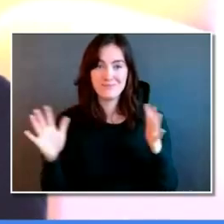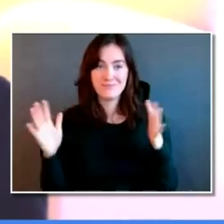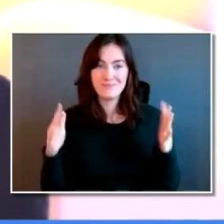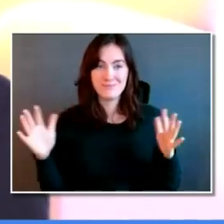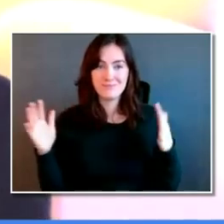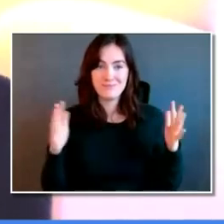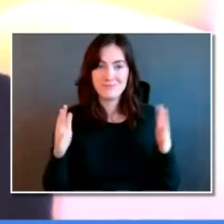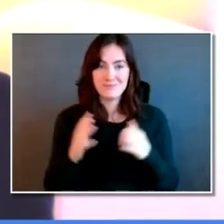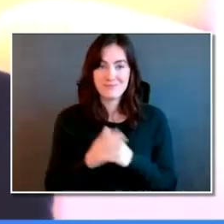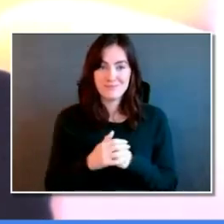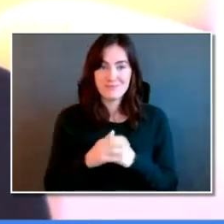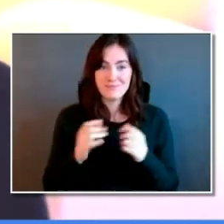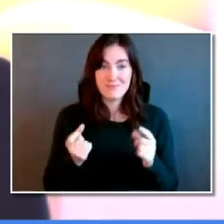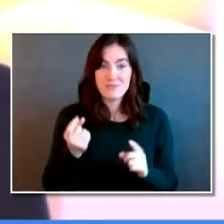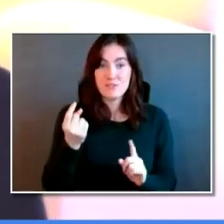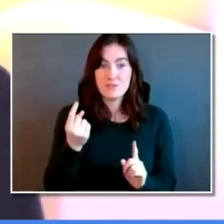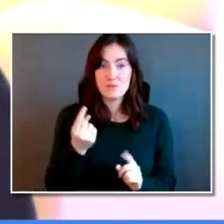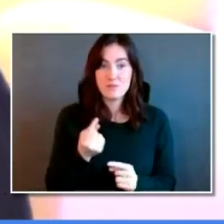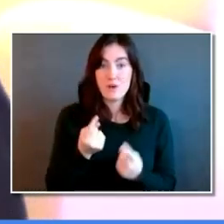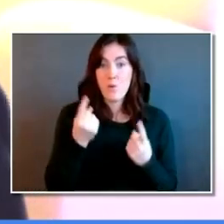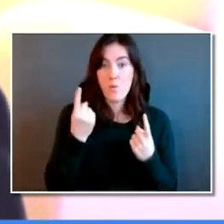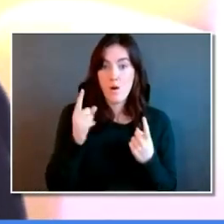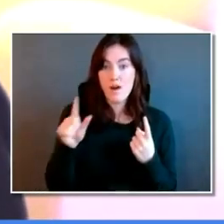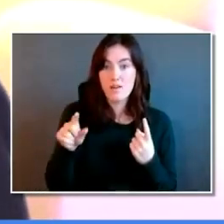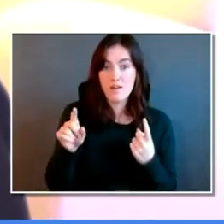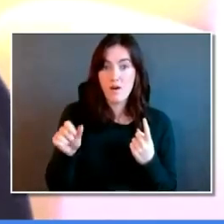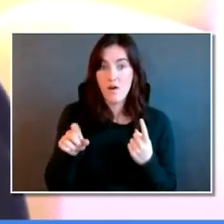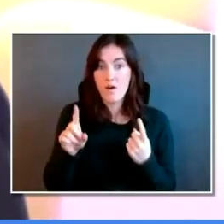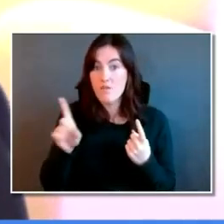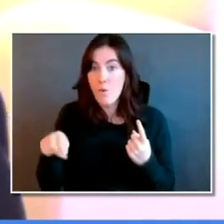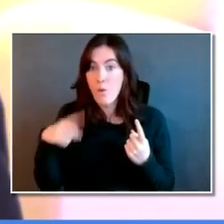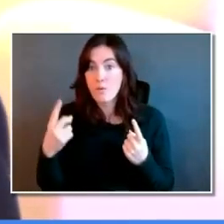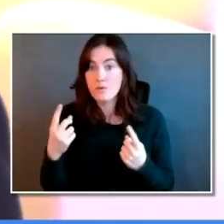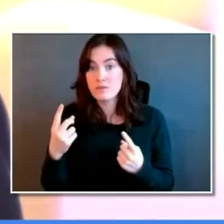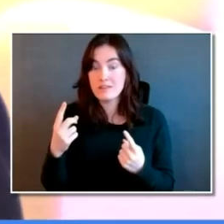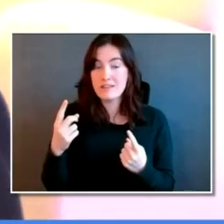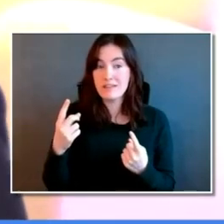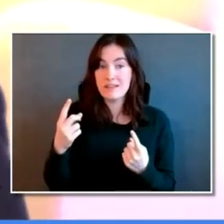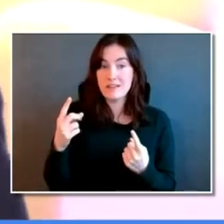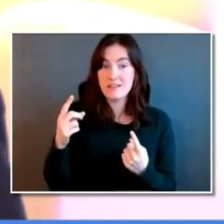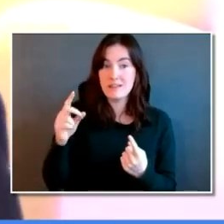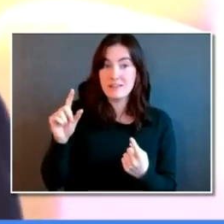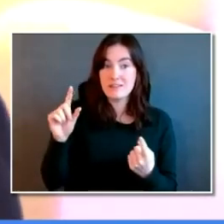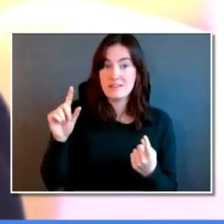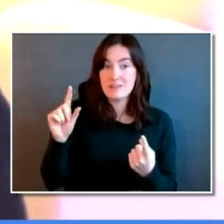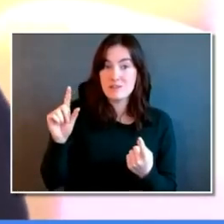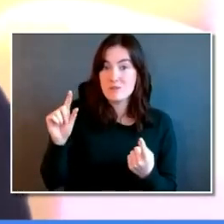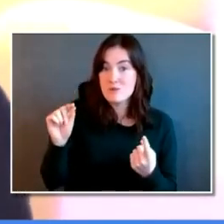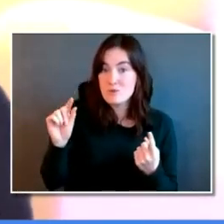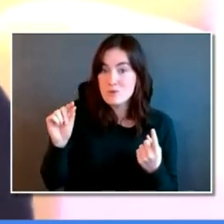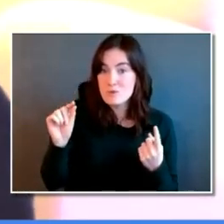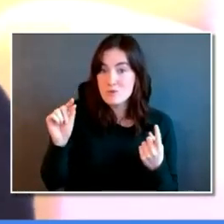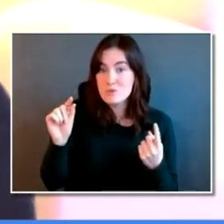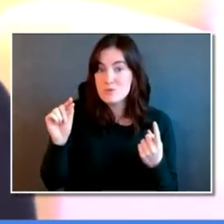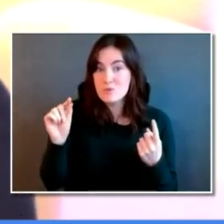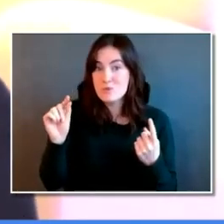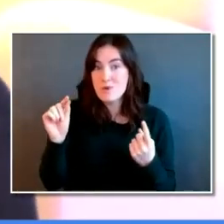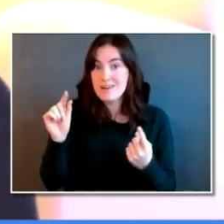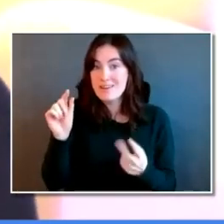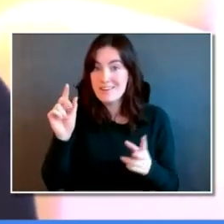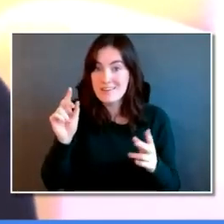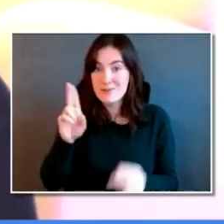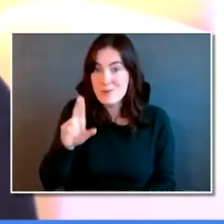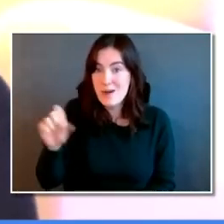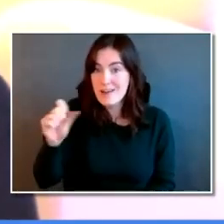to be one of only 24 immigrants, naturalized citizens who serve in the United States House,